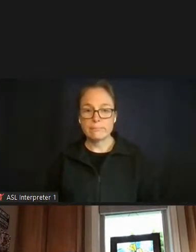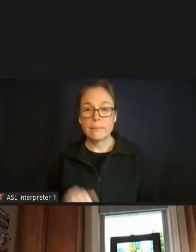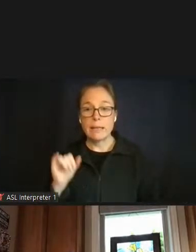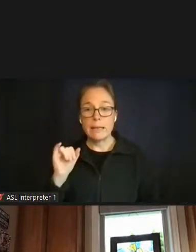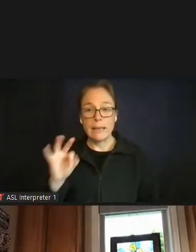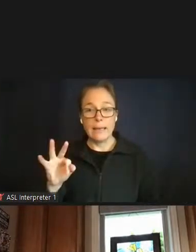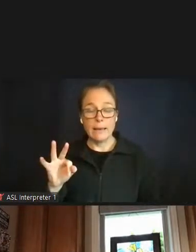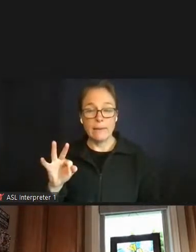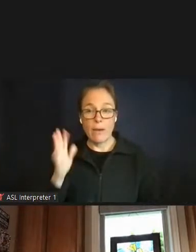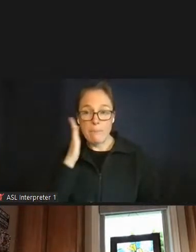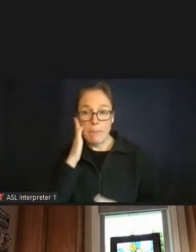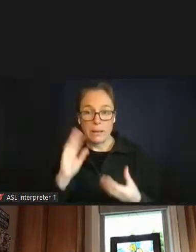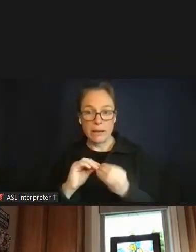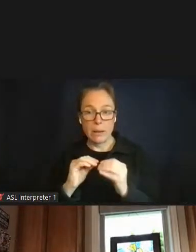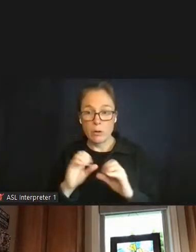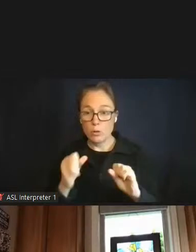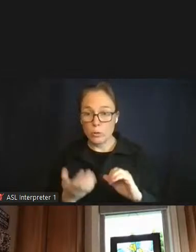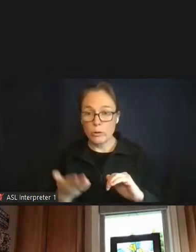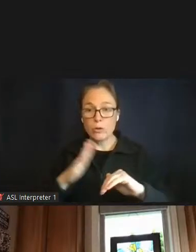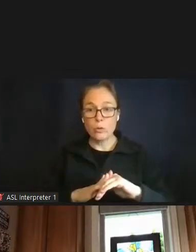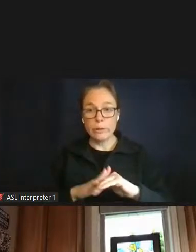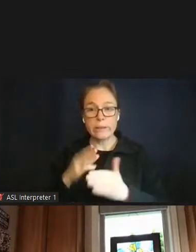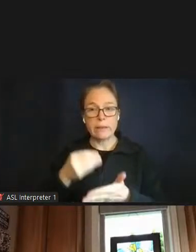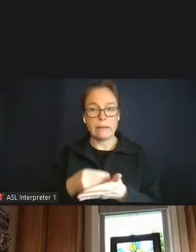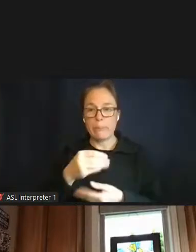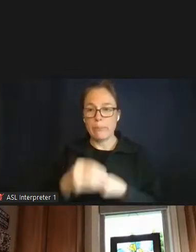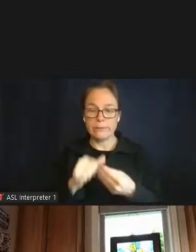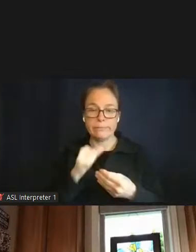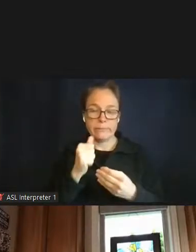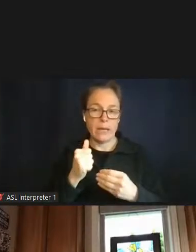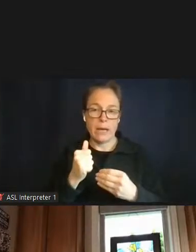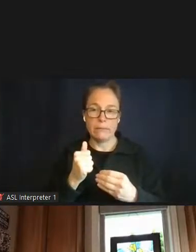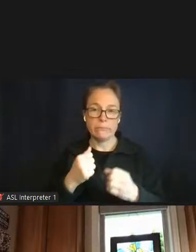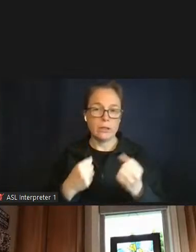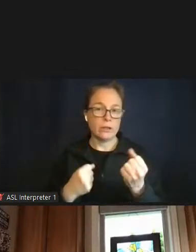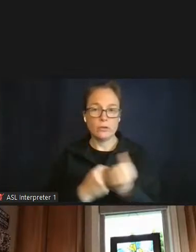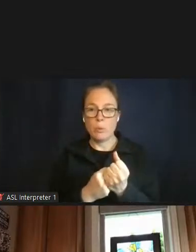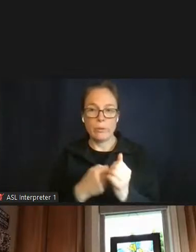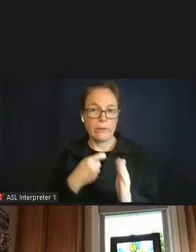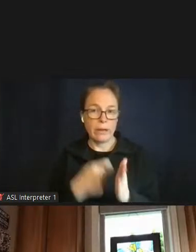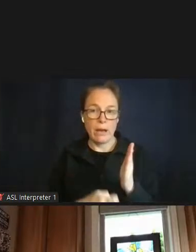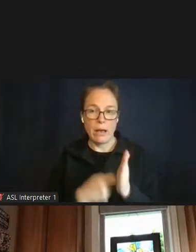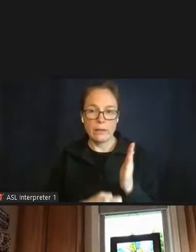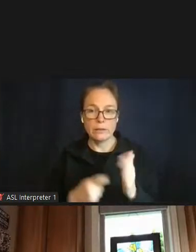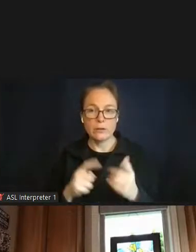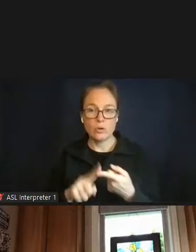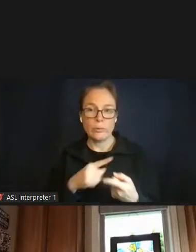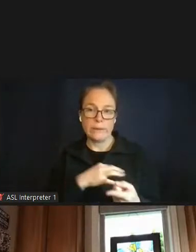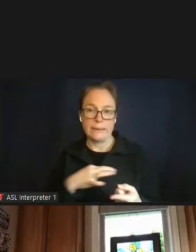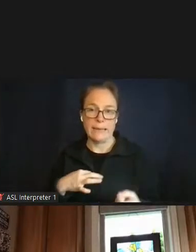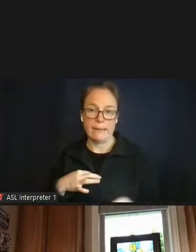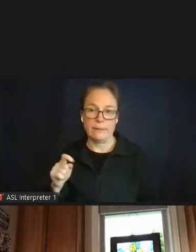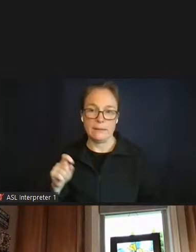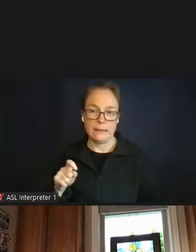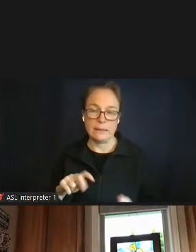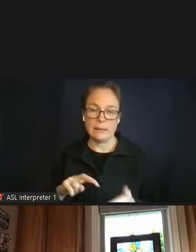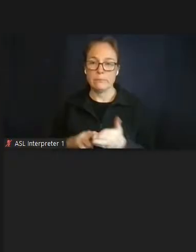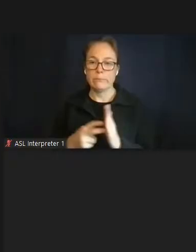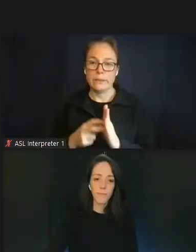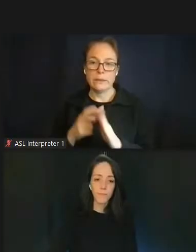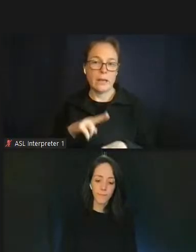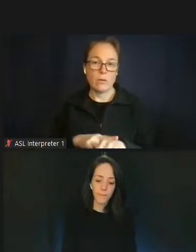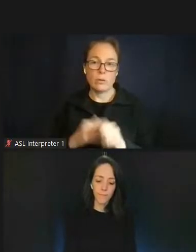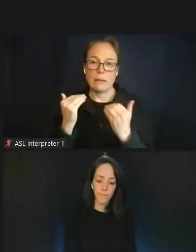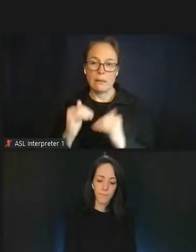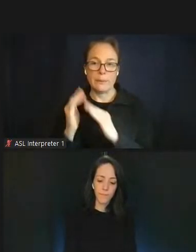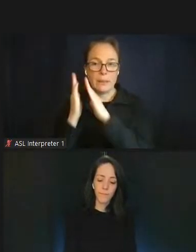capacity were able to be increased, this budget does not support the cost or the staffing of service needs, And this, of course, limits the number of beds in the